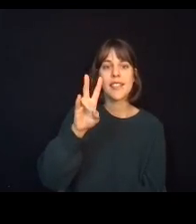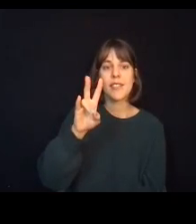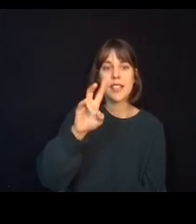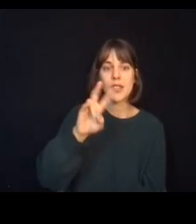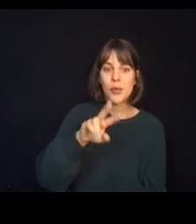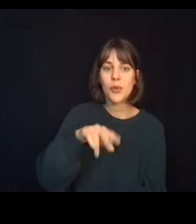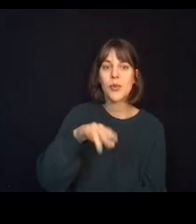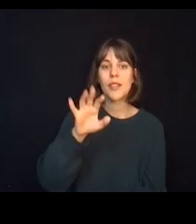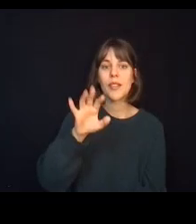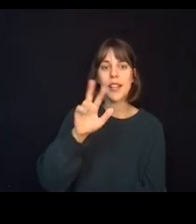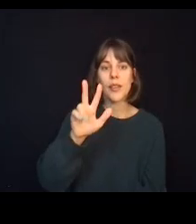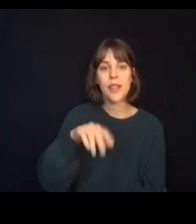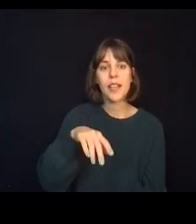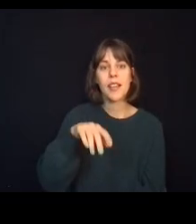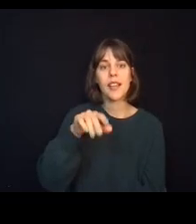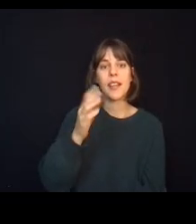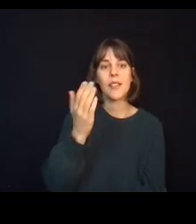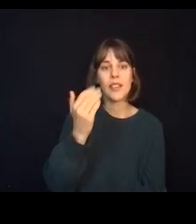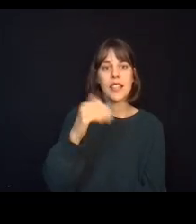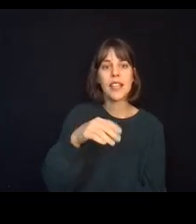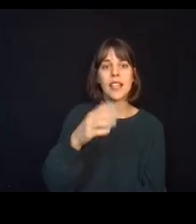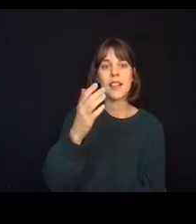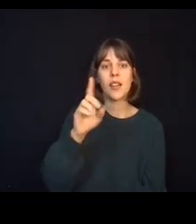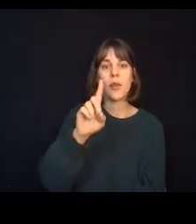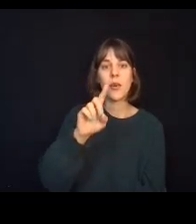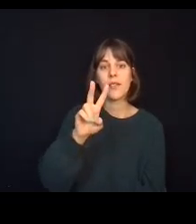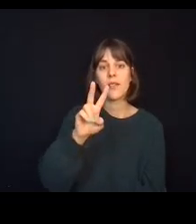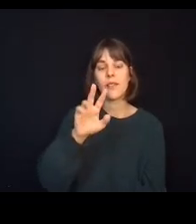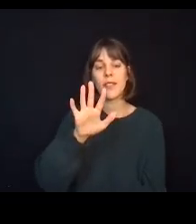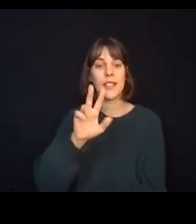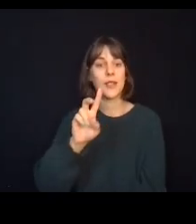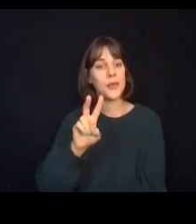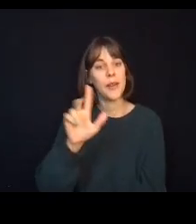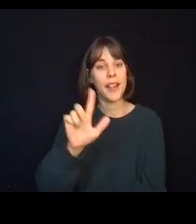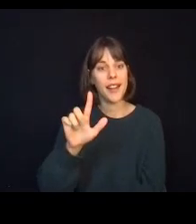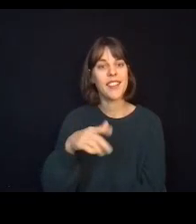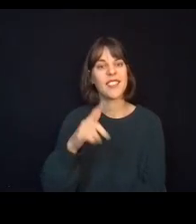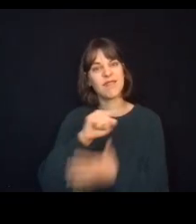G3, 01, 05, P7, and P76.